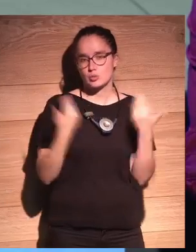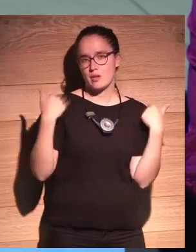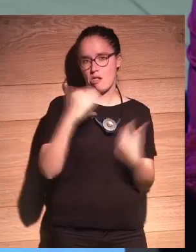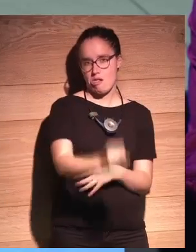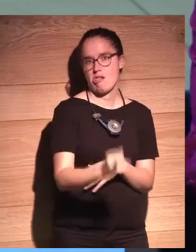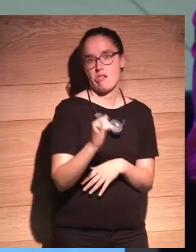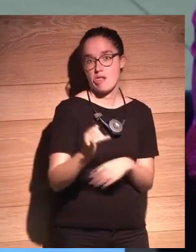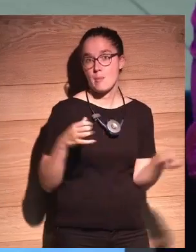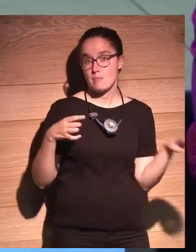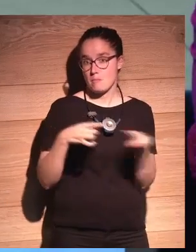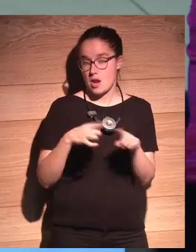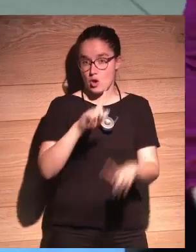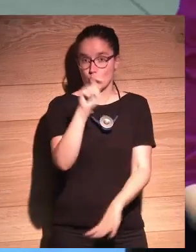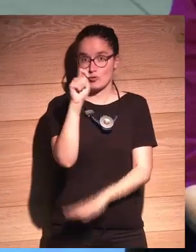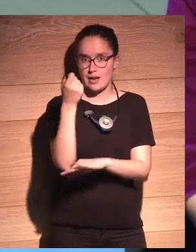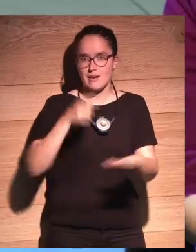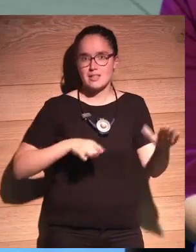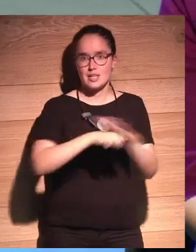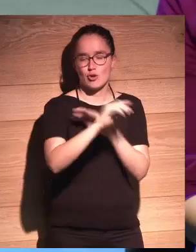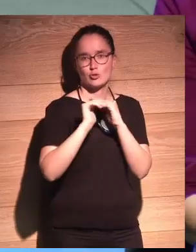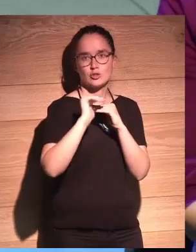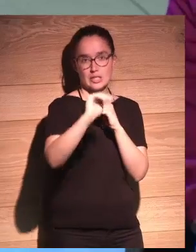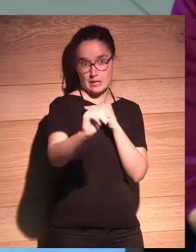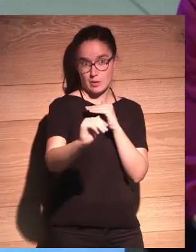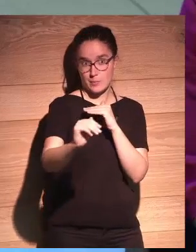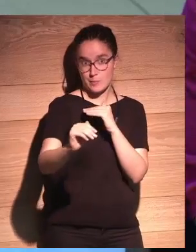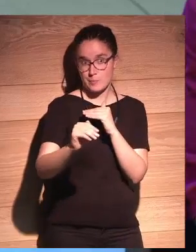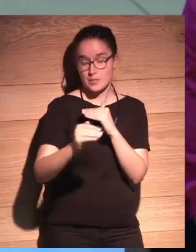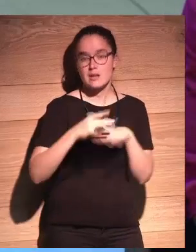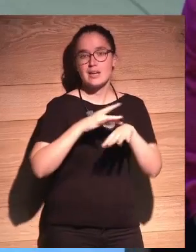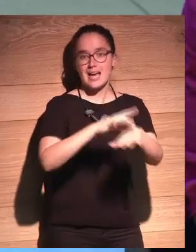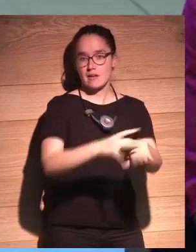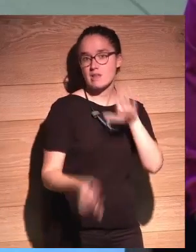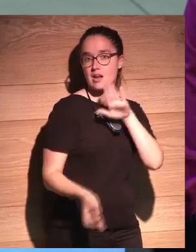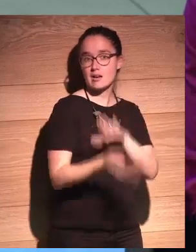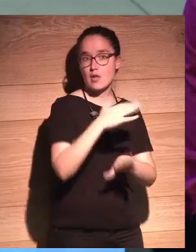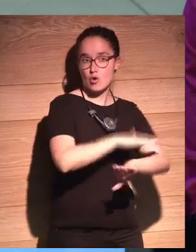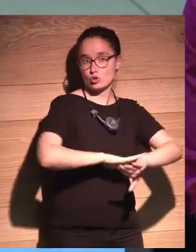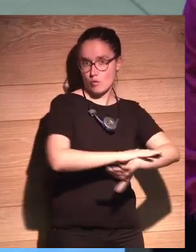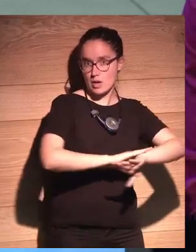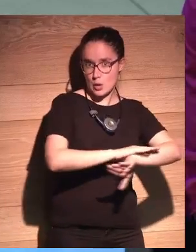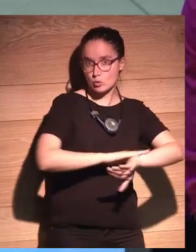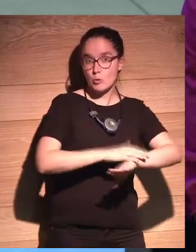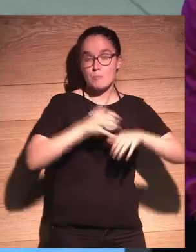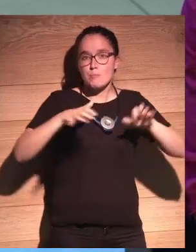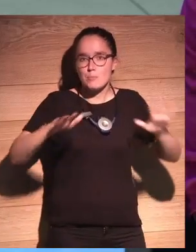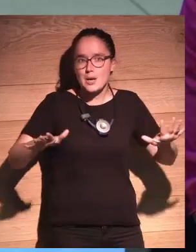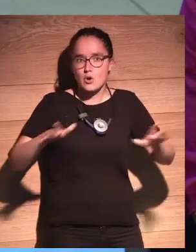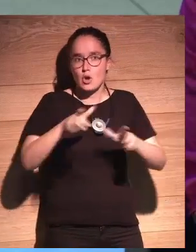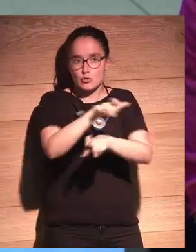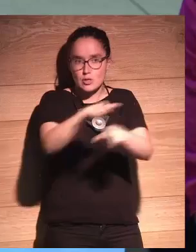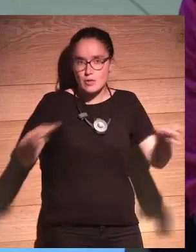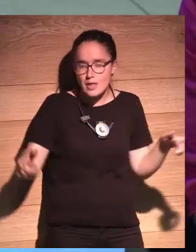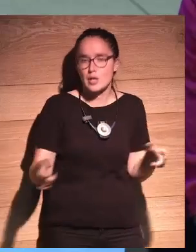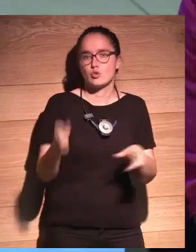the creative sector, is co-responsible with regard to sustainable development. The agenda